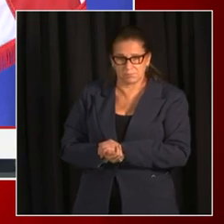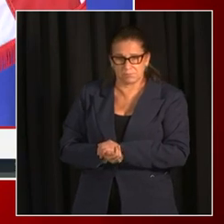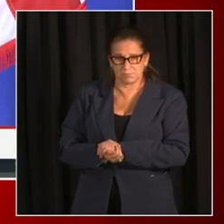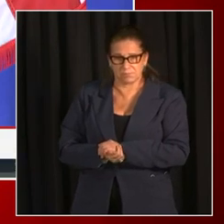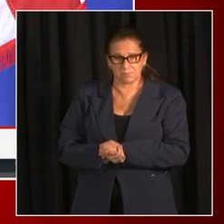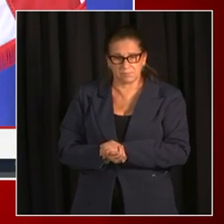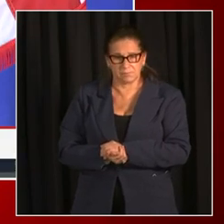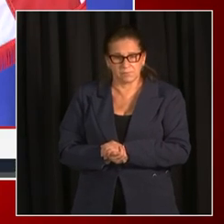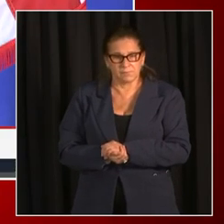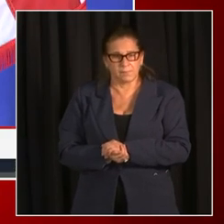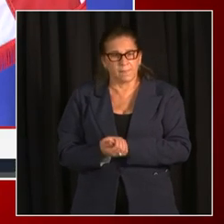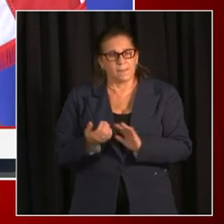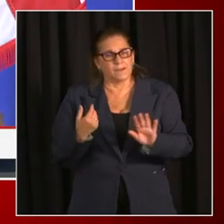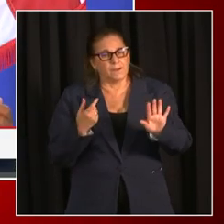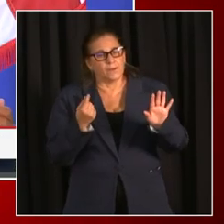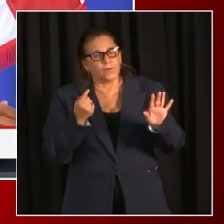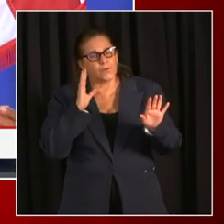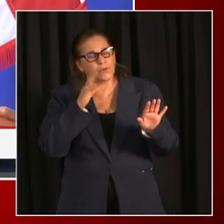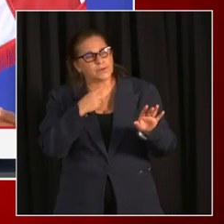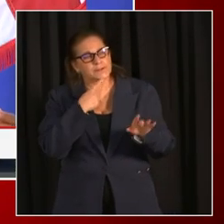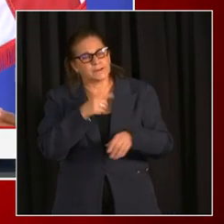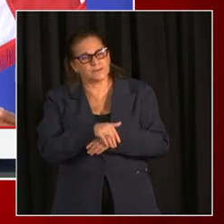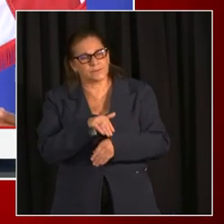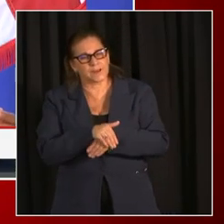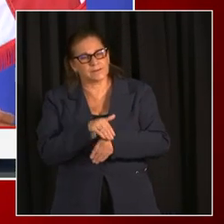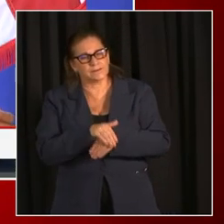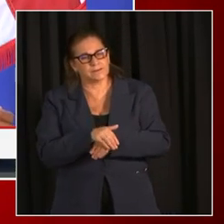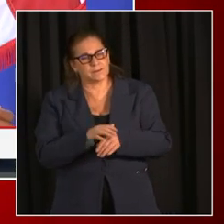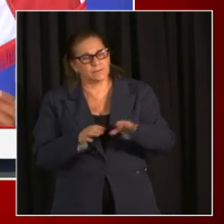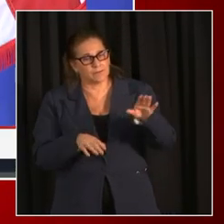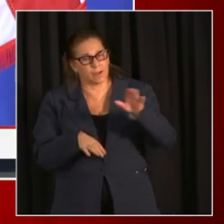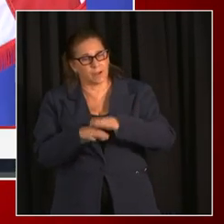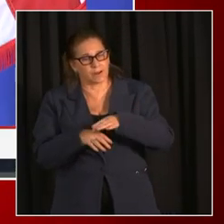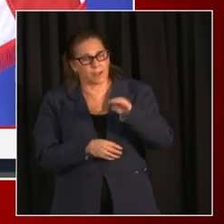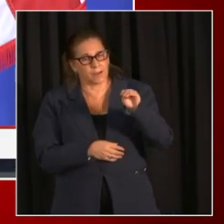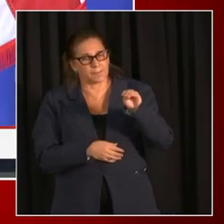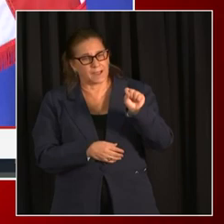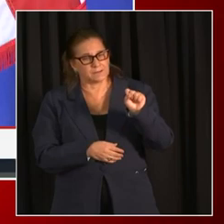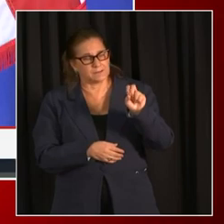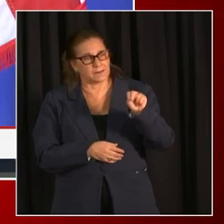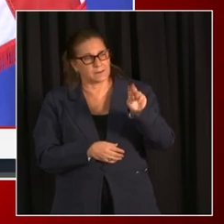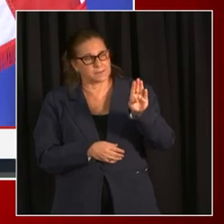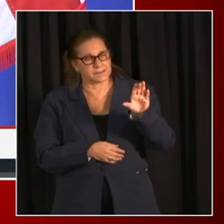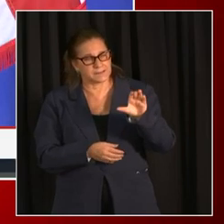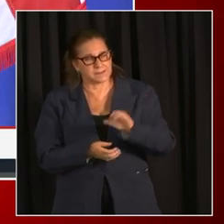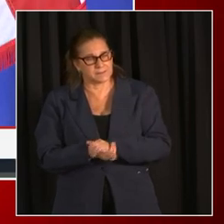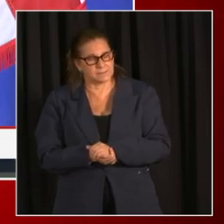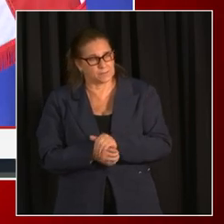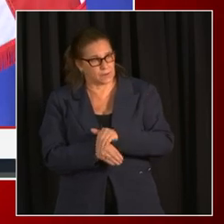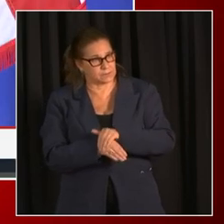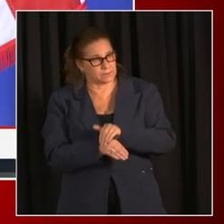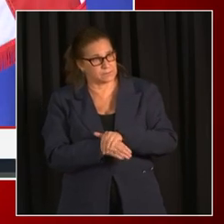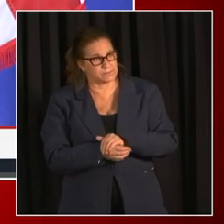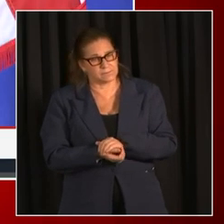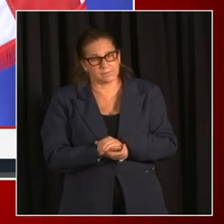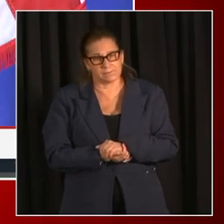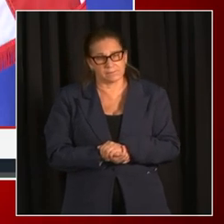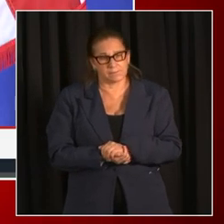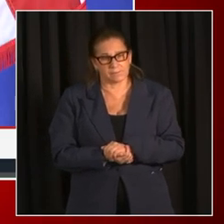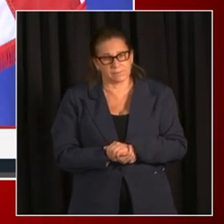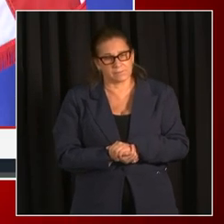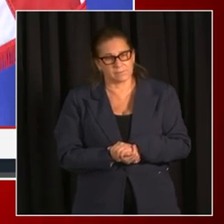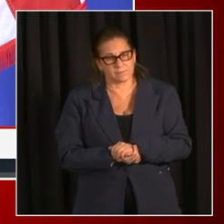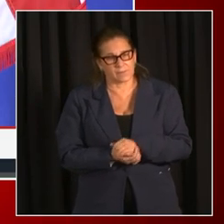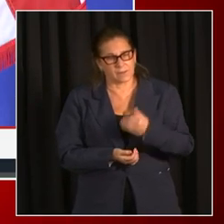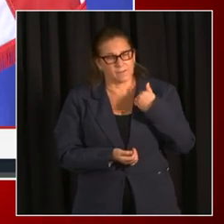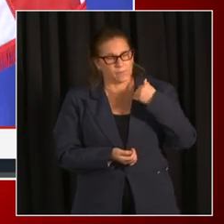different question. Yes. What are you going to say tonight? You were on MSNBC this morning. There was indication you are speaking tonight, although it's not on your schedule.